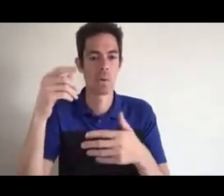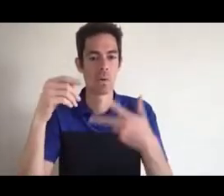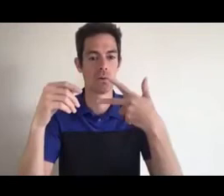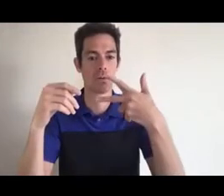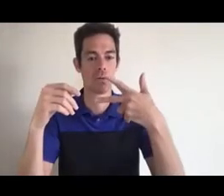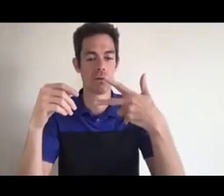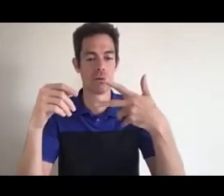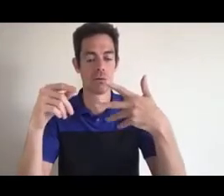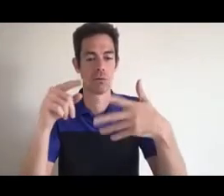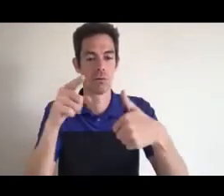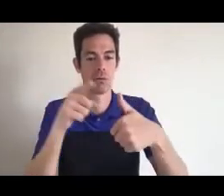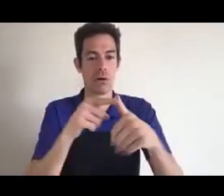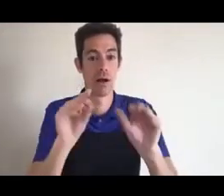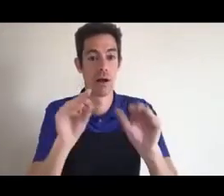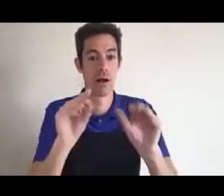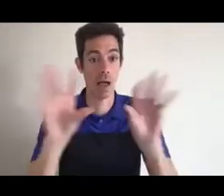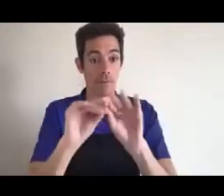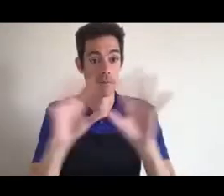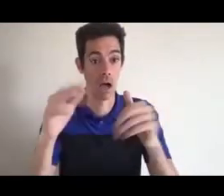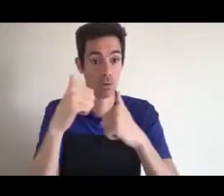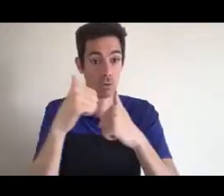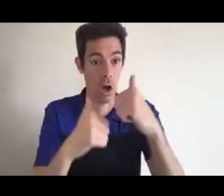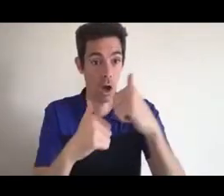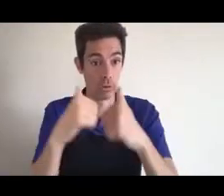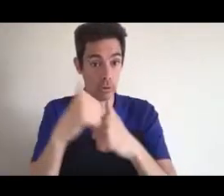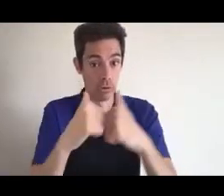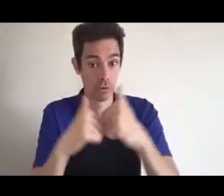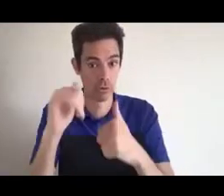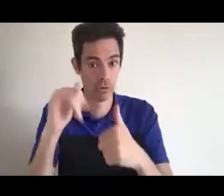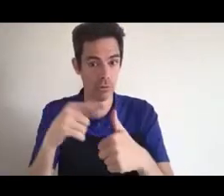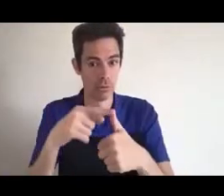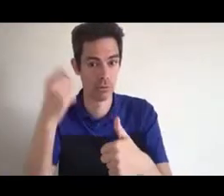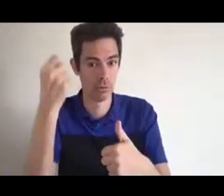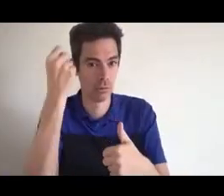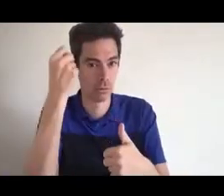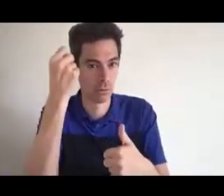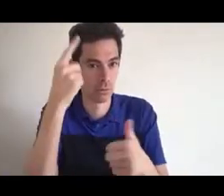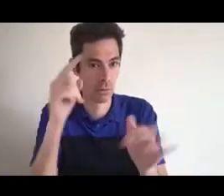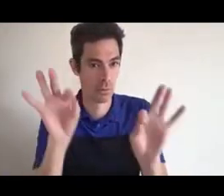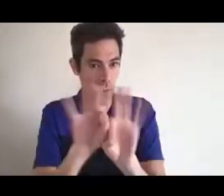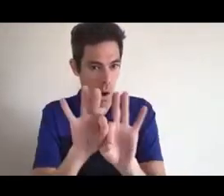So I'll run through clarification structure,